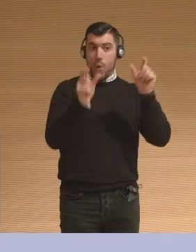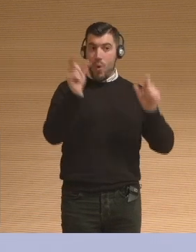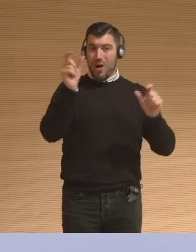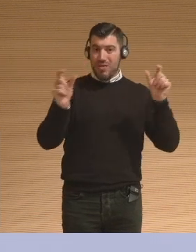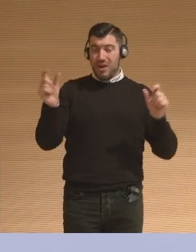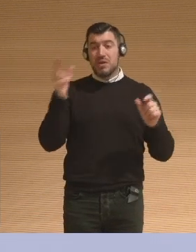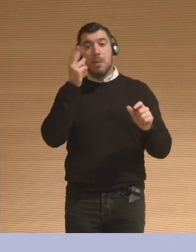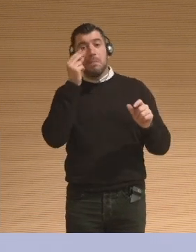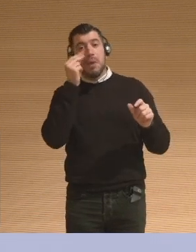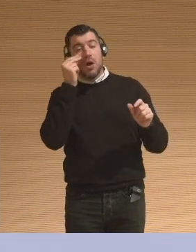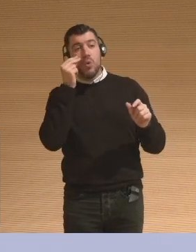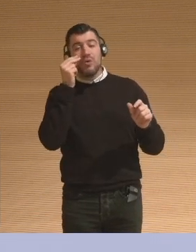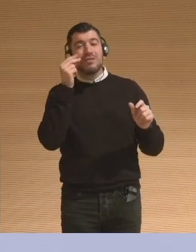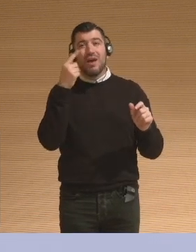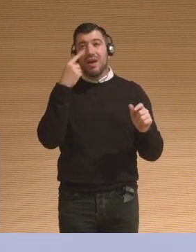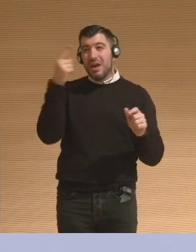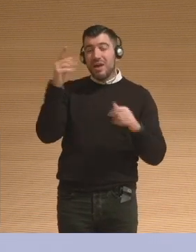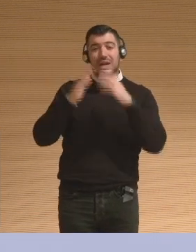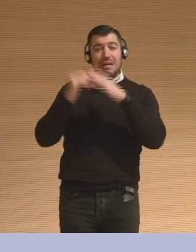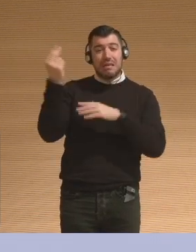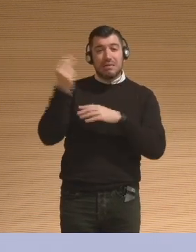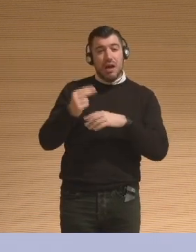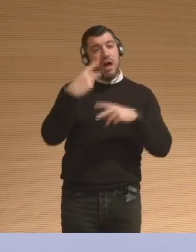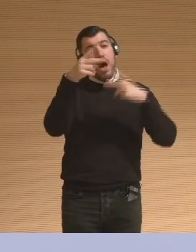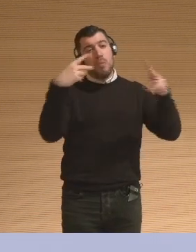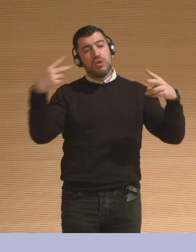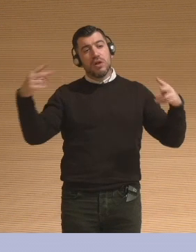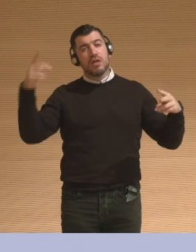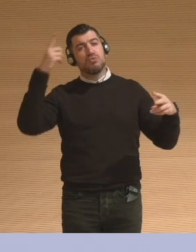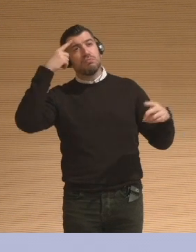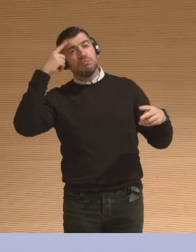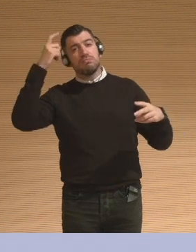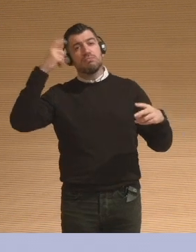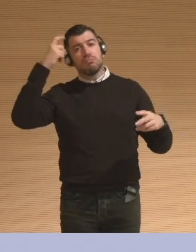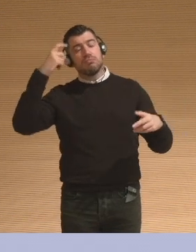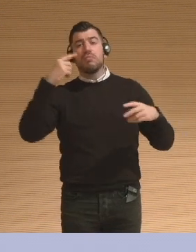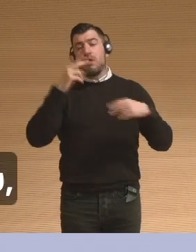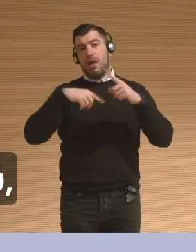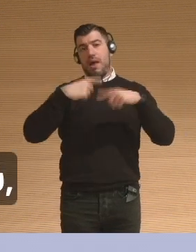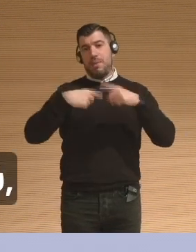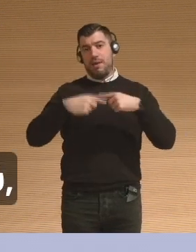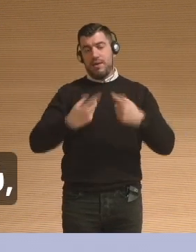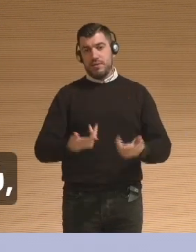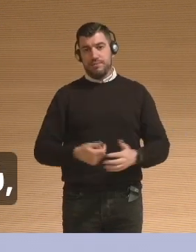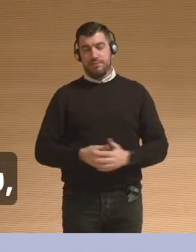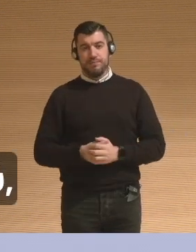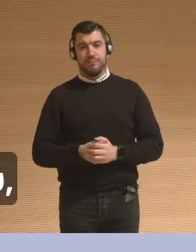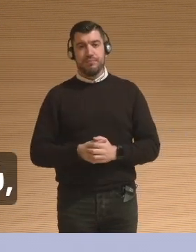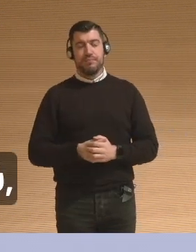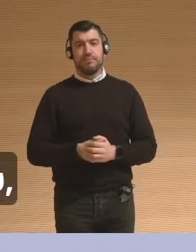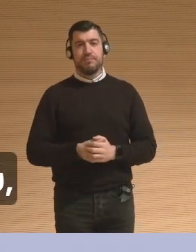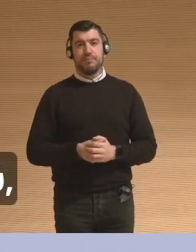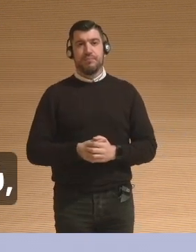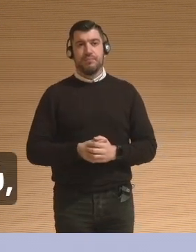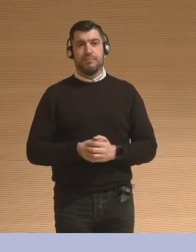Cultural engagement may also help improve older adults' cognition and reduce their risk of dementia. For example, as part of the cohort